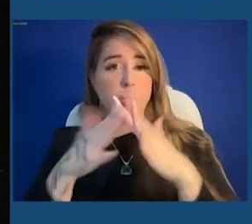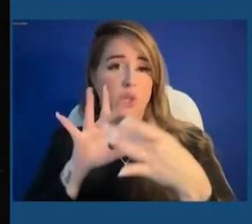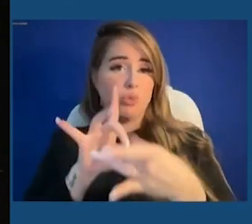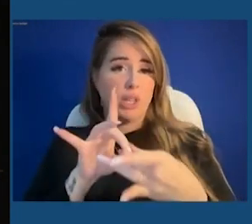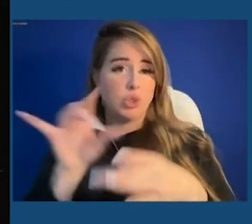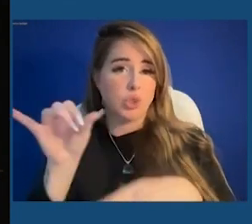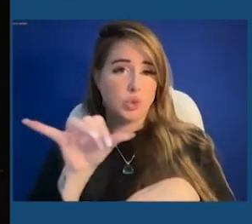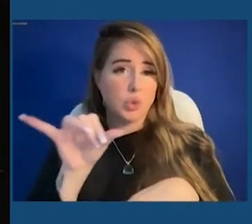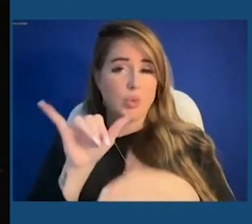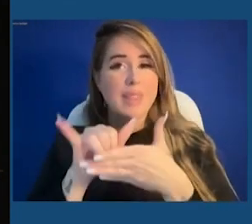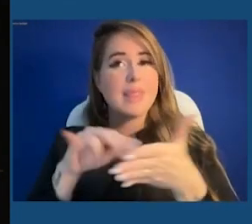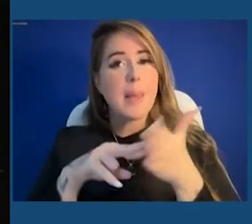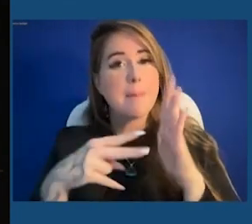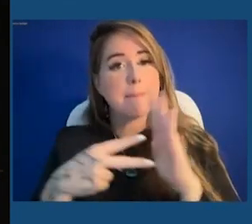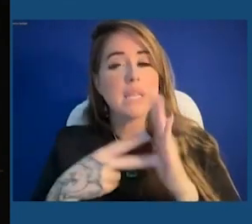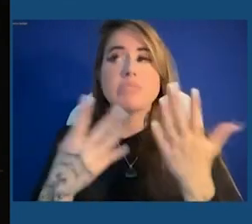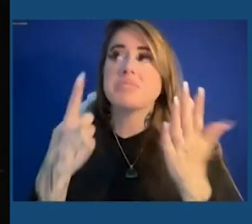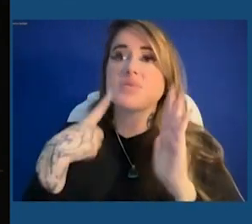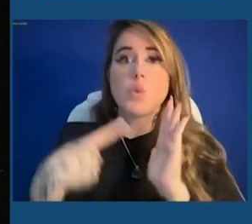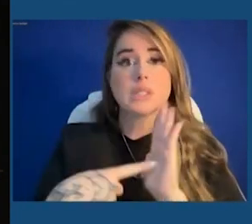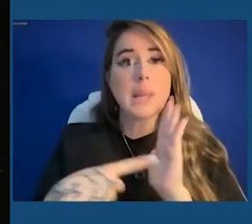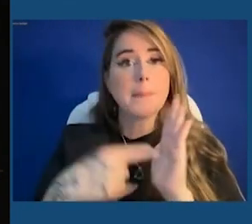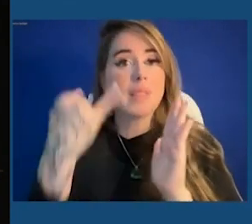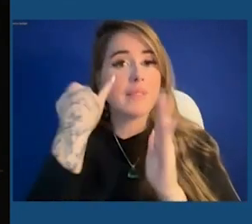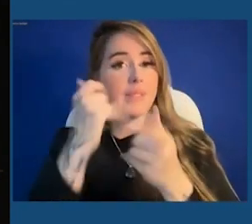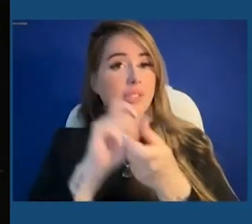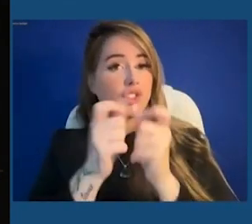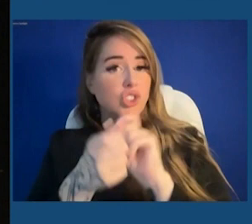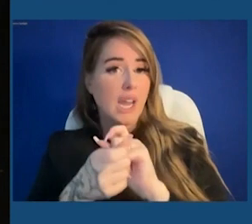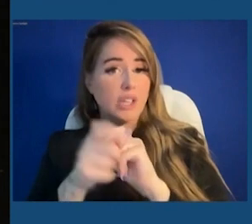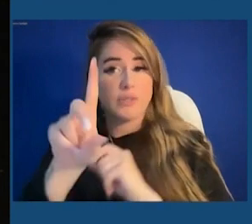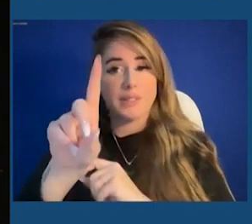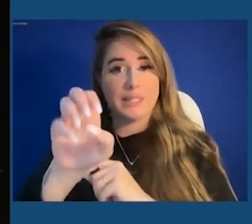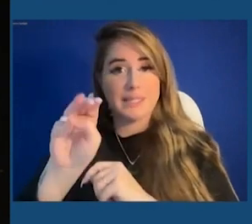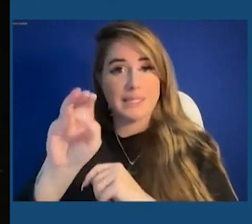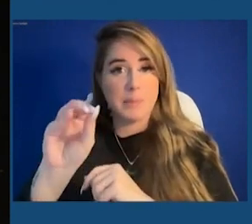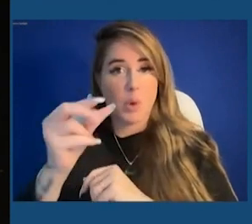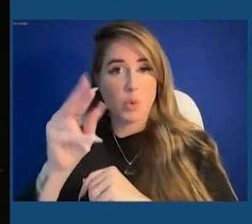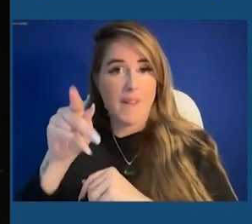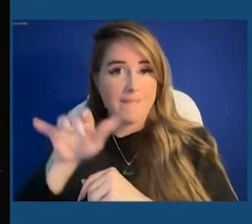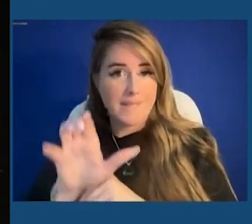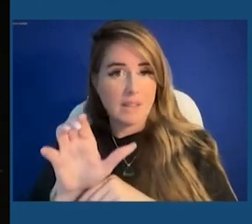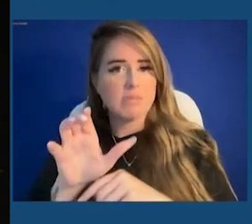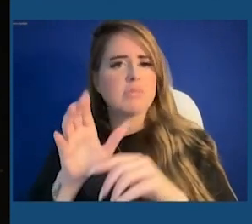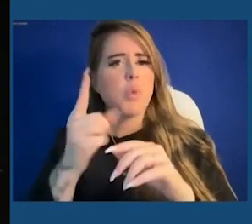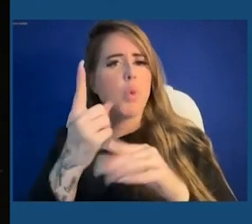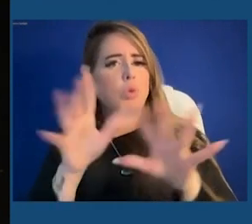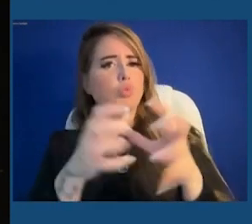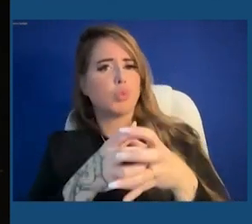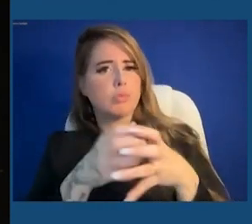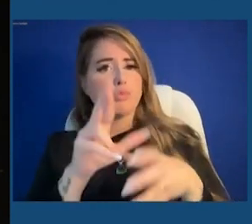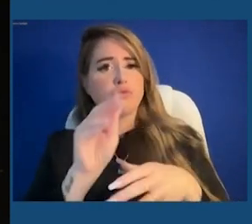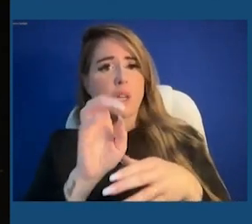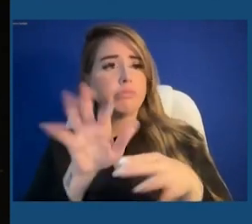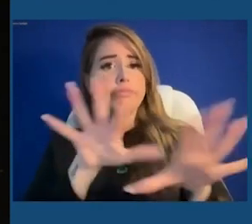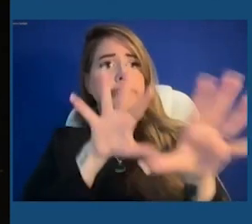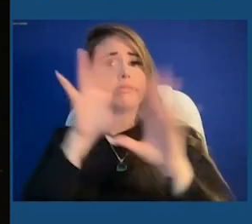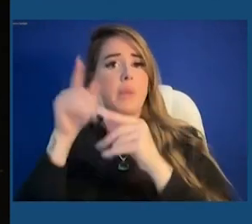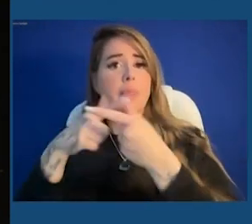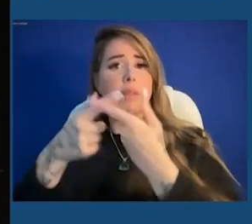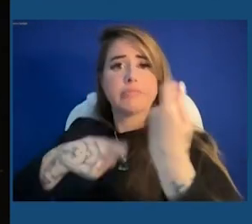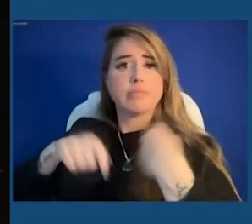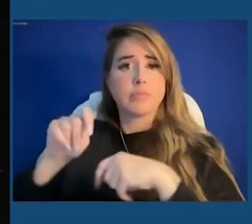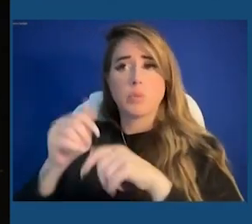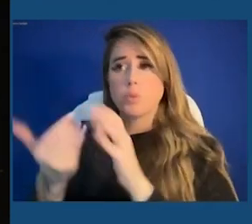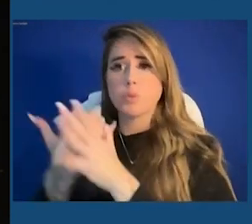that means that, let's say there is a change of demographics happening, a sudden change of demographics happening. New York City experiencing